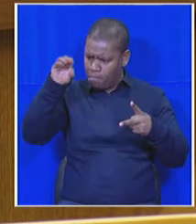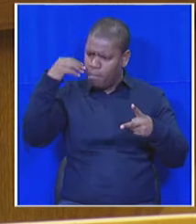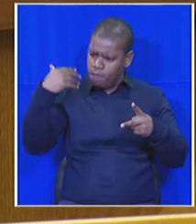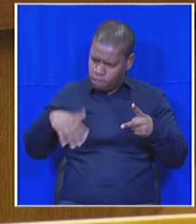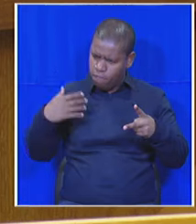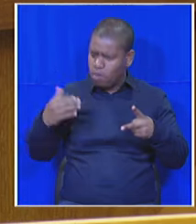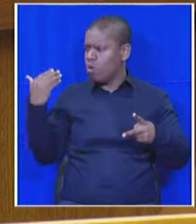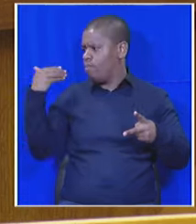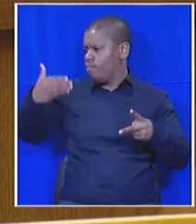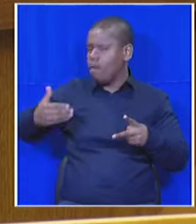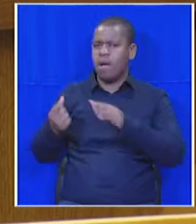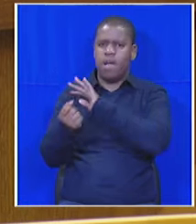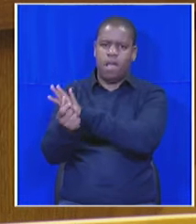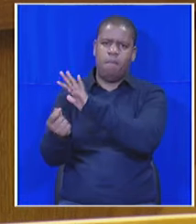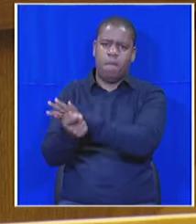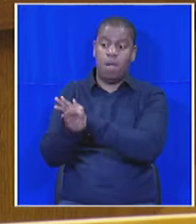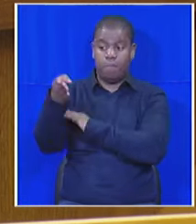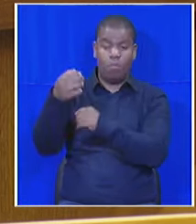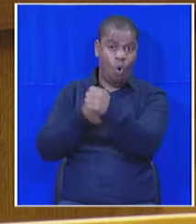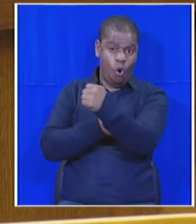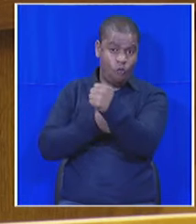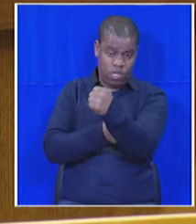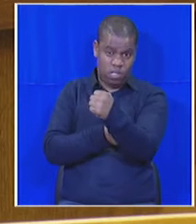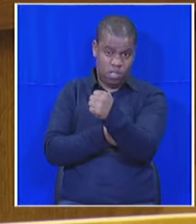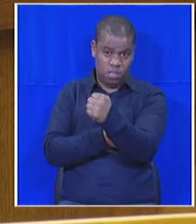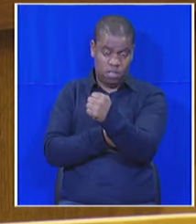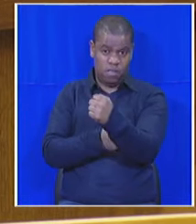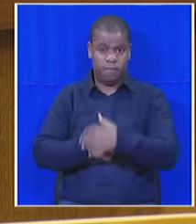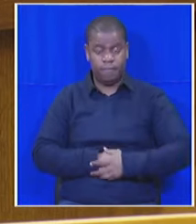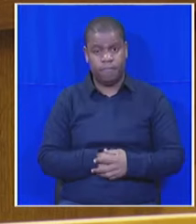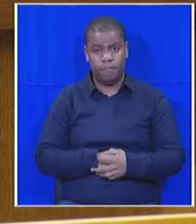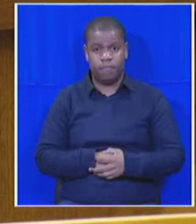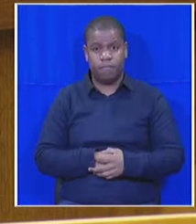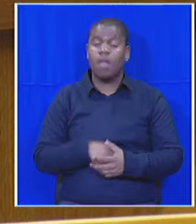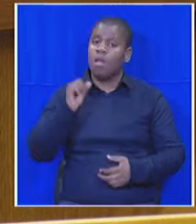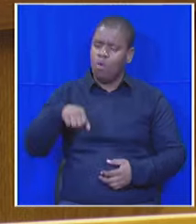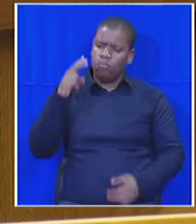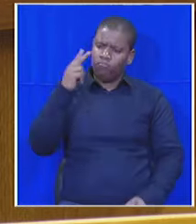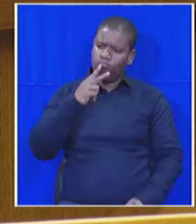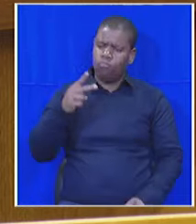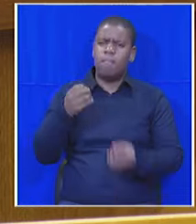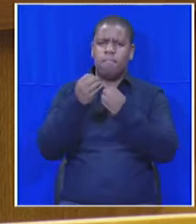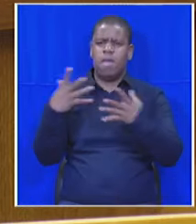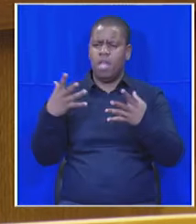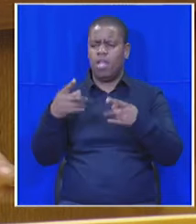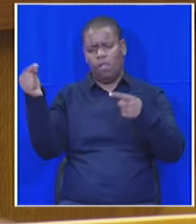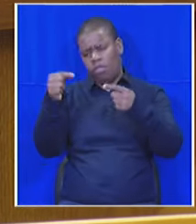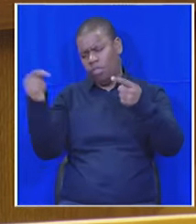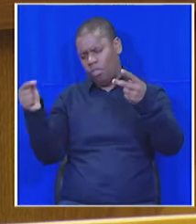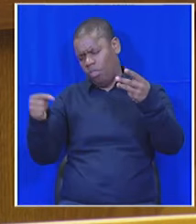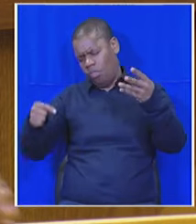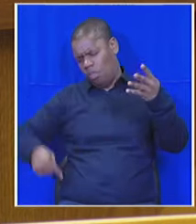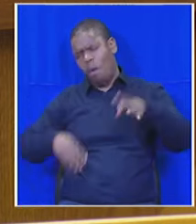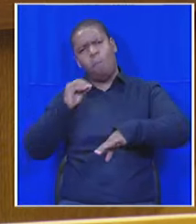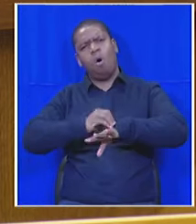what has happened in this office in recent times. We sit with a long list of disgraced